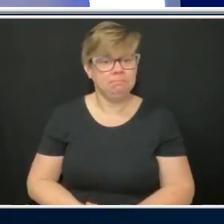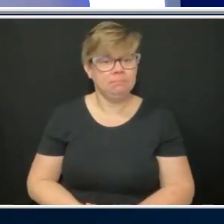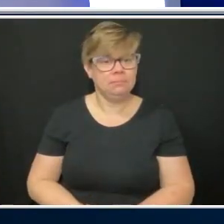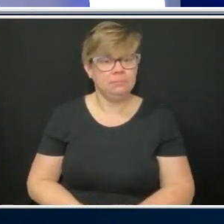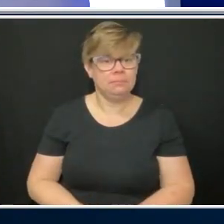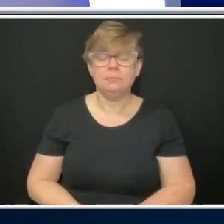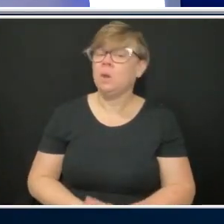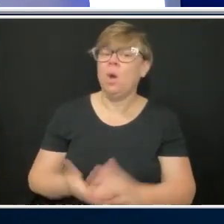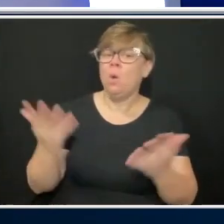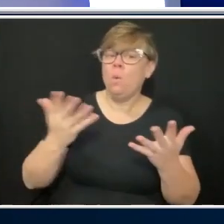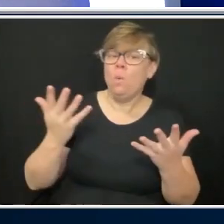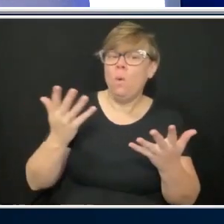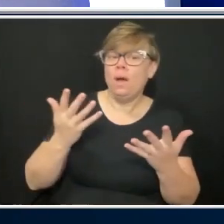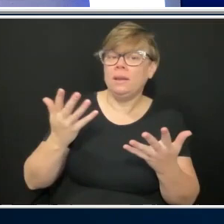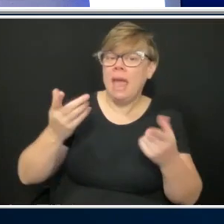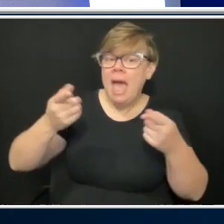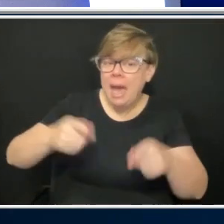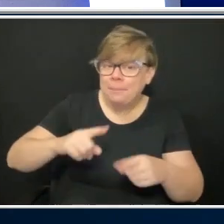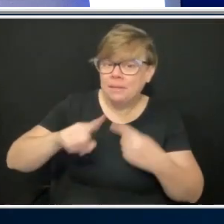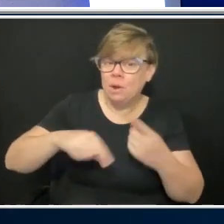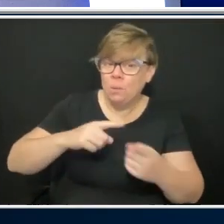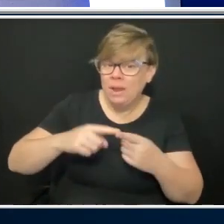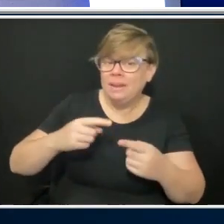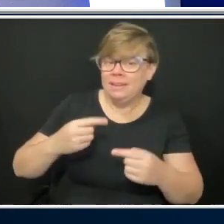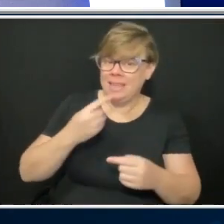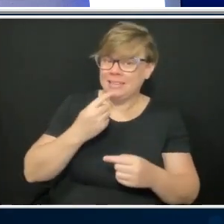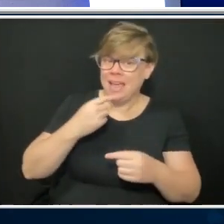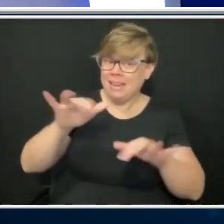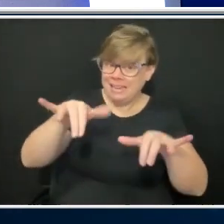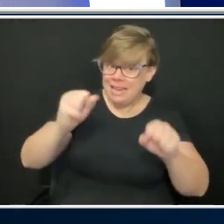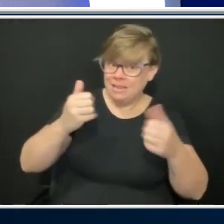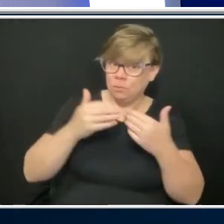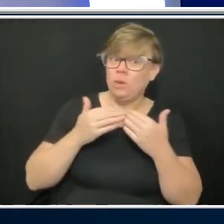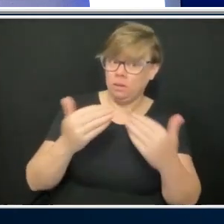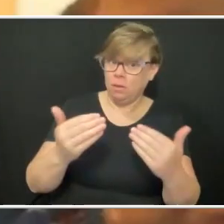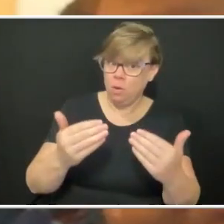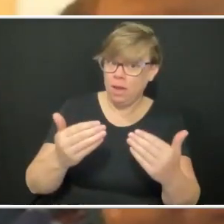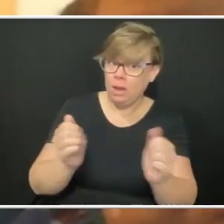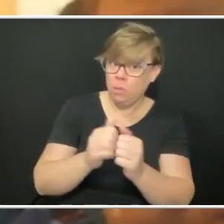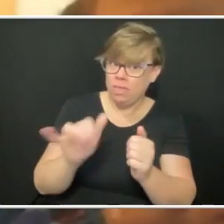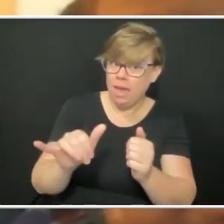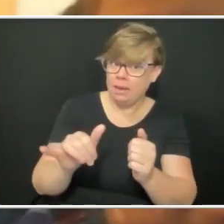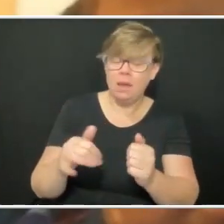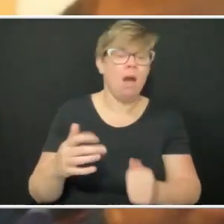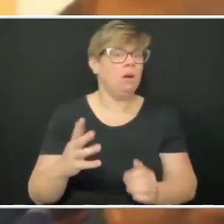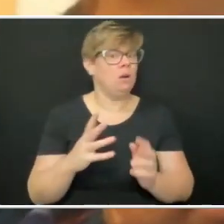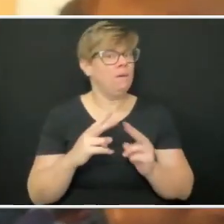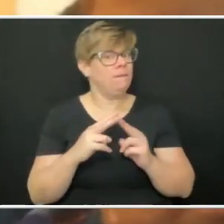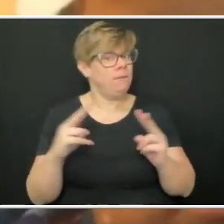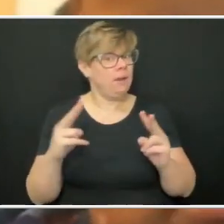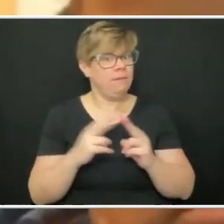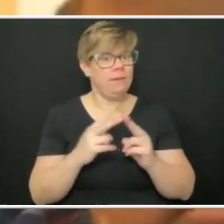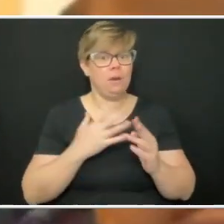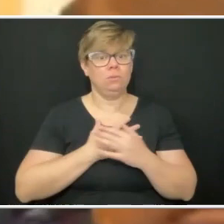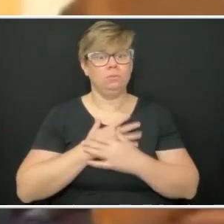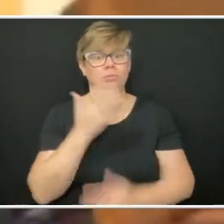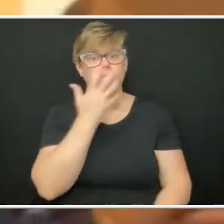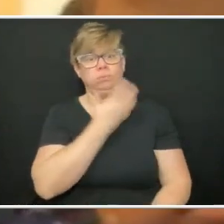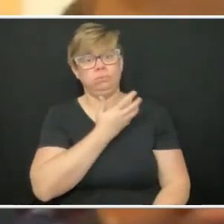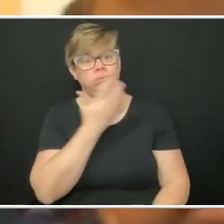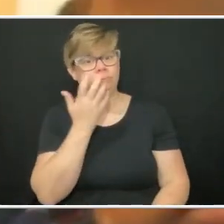So what was the news like when you found out that you were able to do this? It was very surreal.